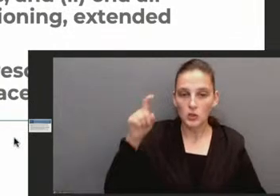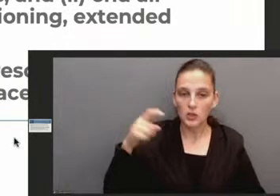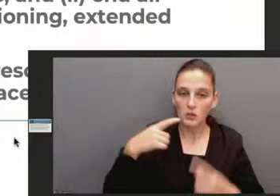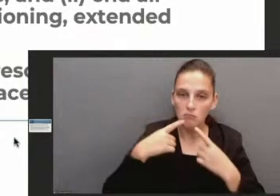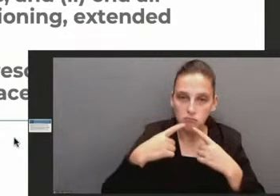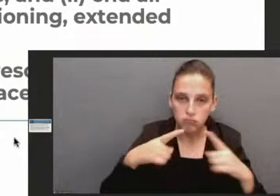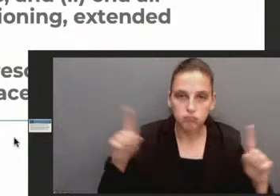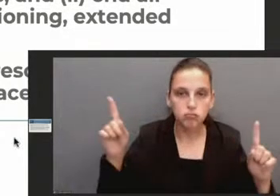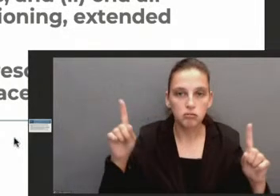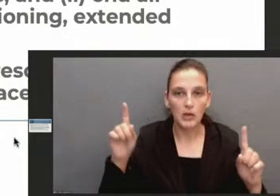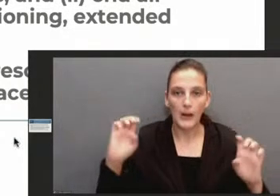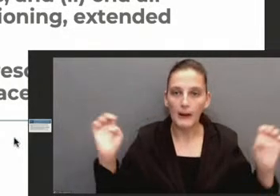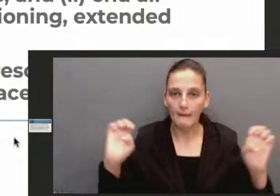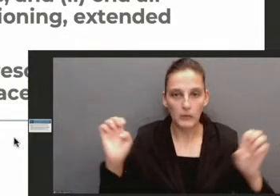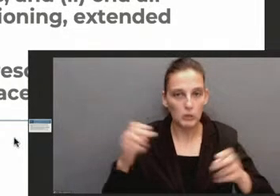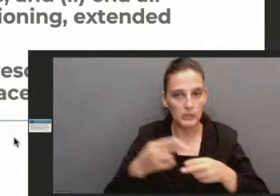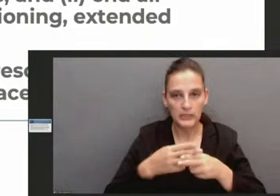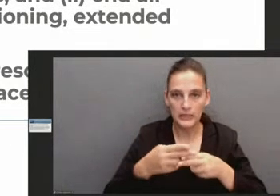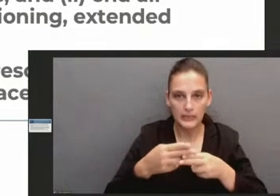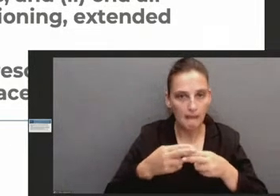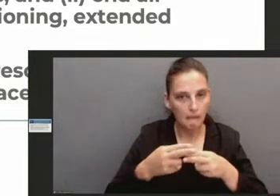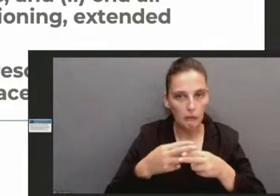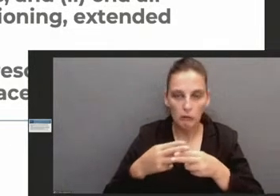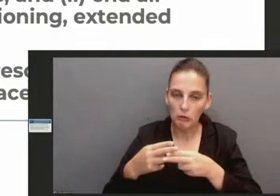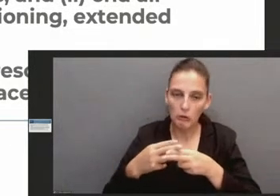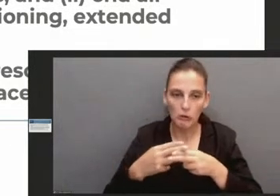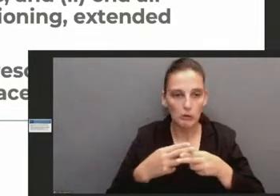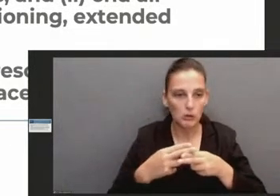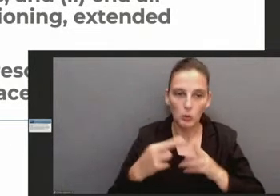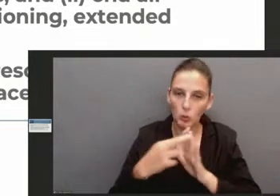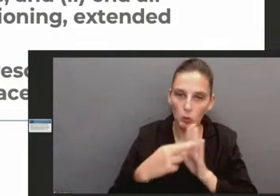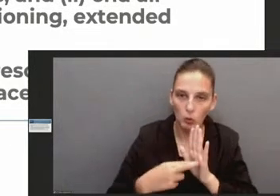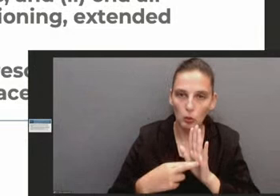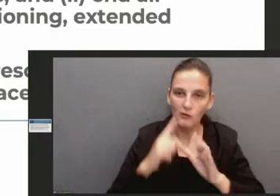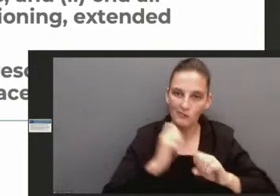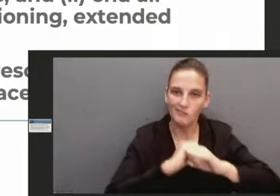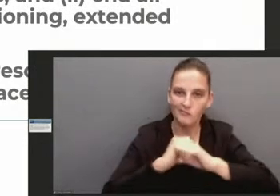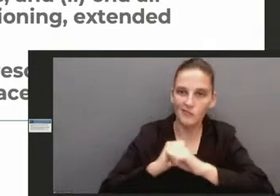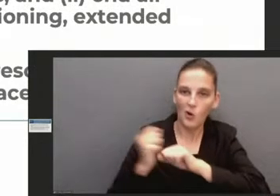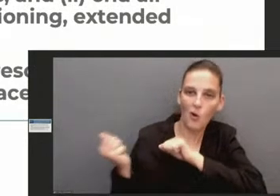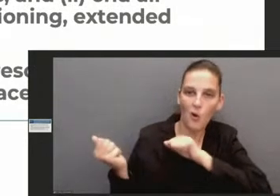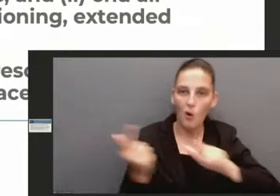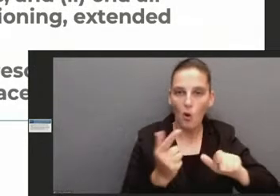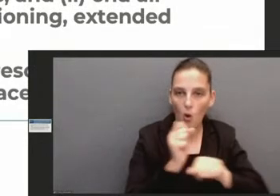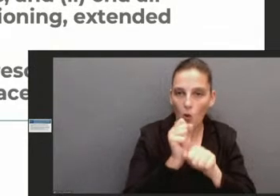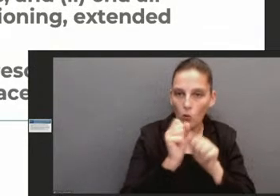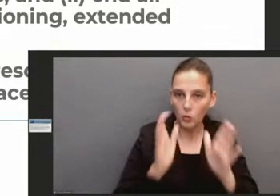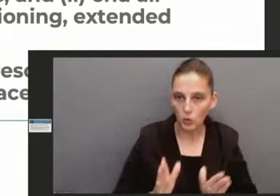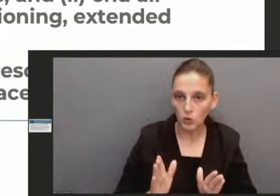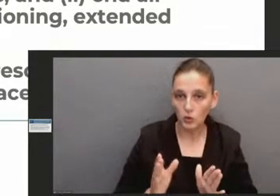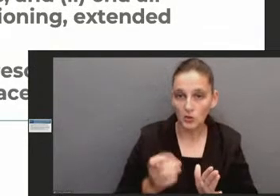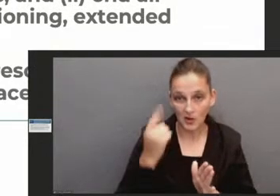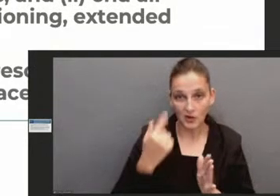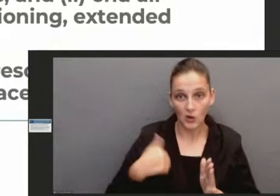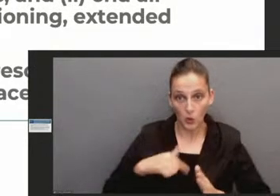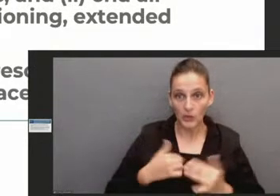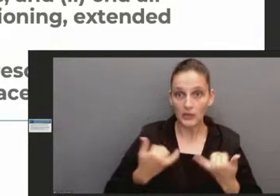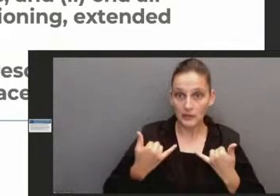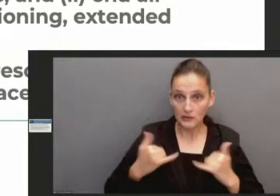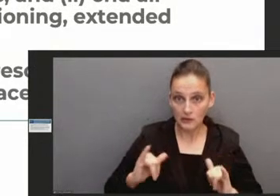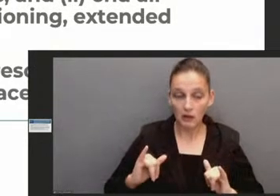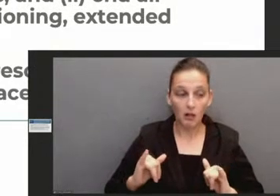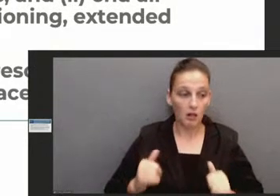temporary standard to protect all workers in the workplace as we're still living and working through